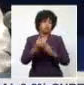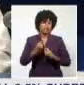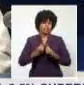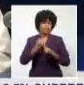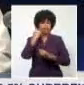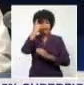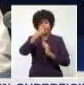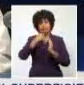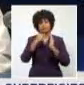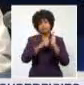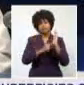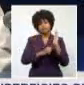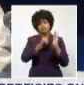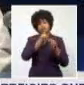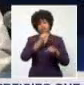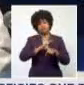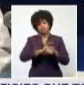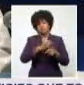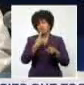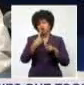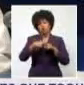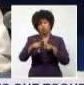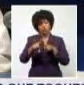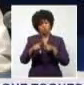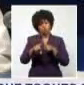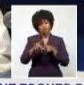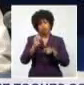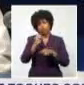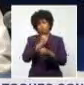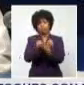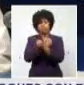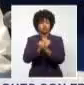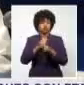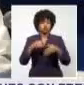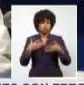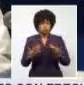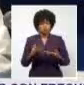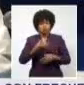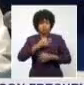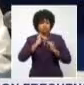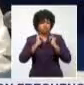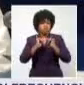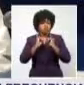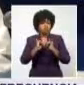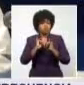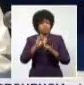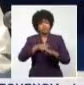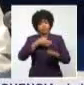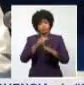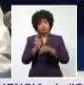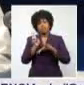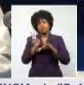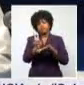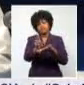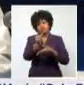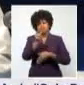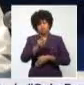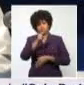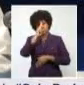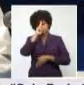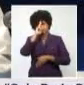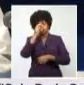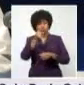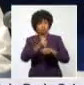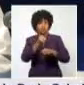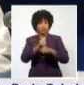if the person really has a symptomatology that merits it, the person is then admitted to a hospital. This is something that